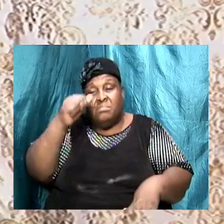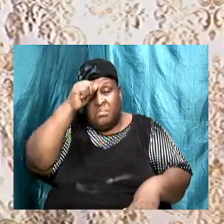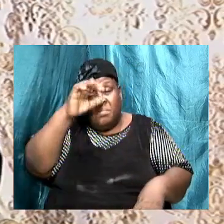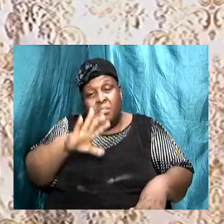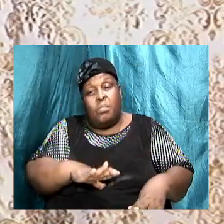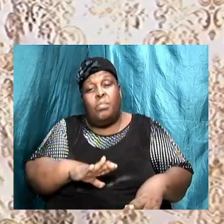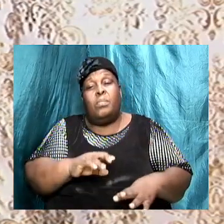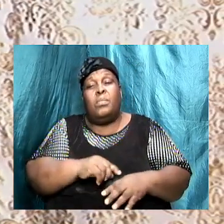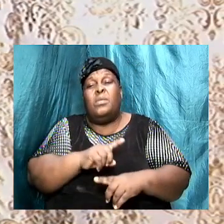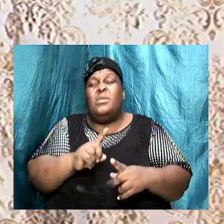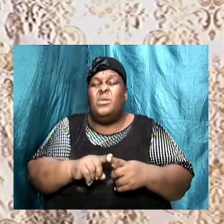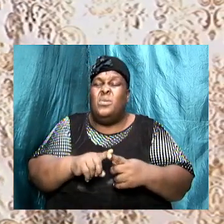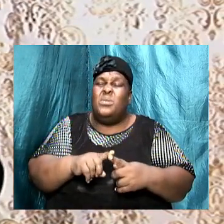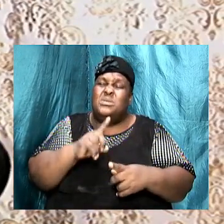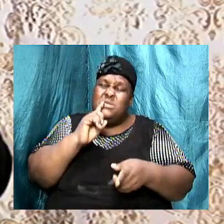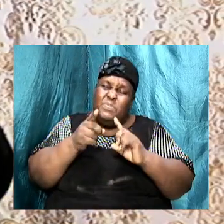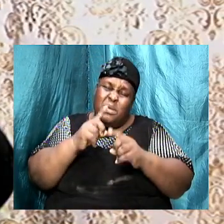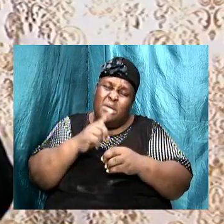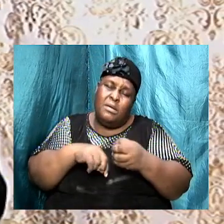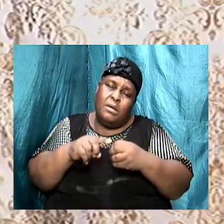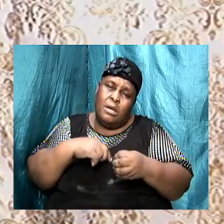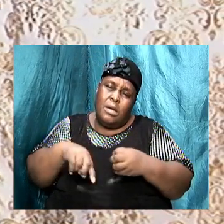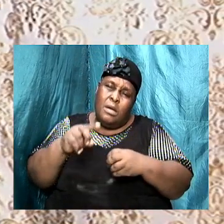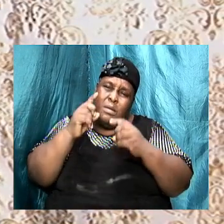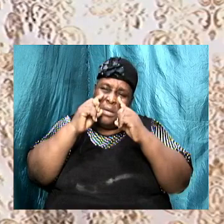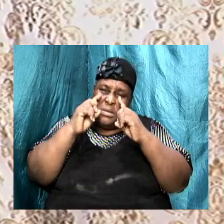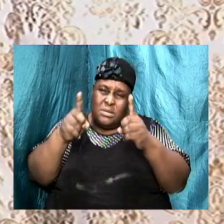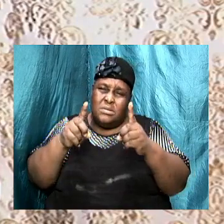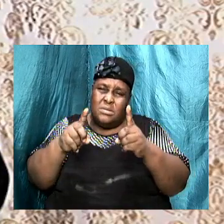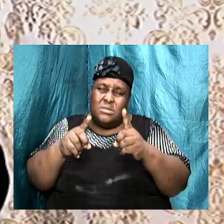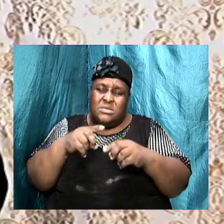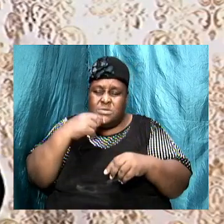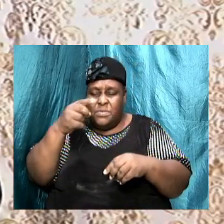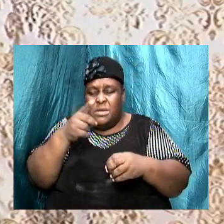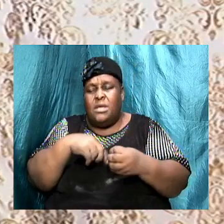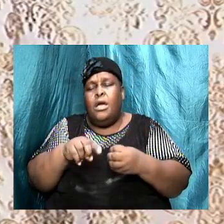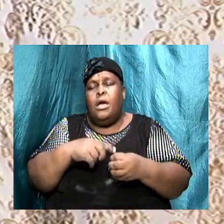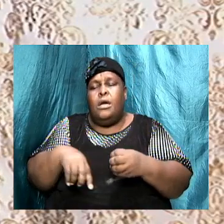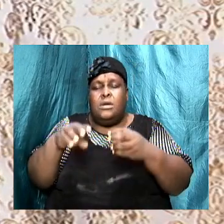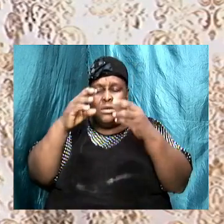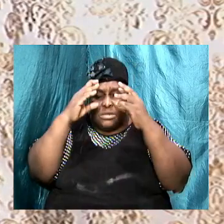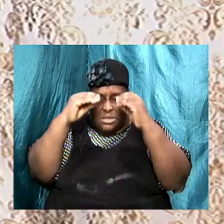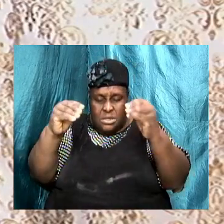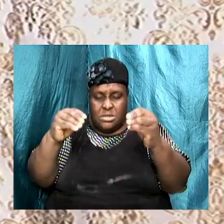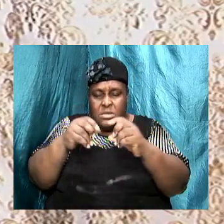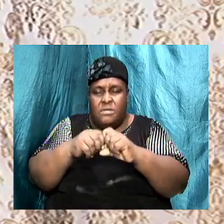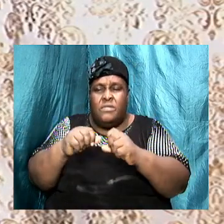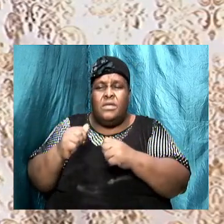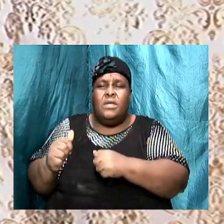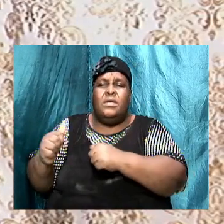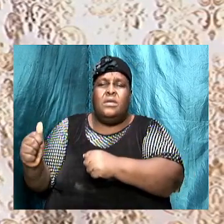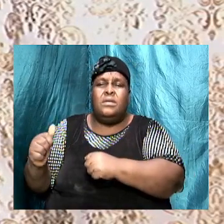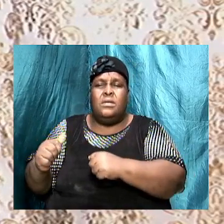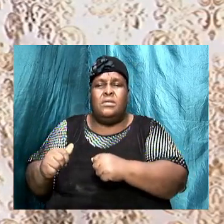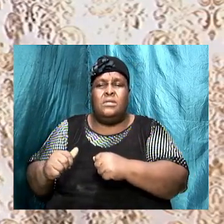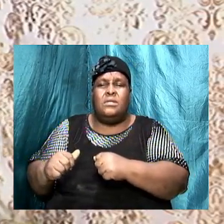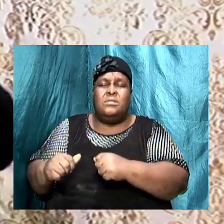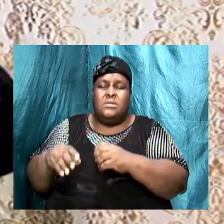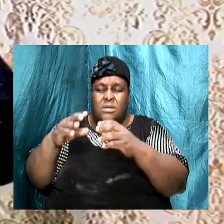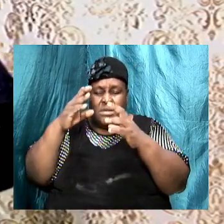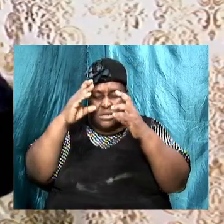So when we talk about doctrine and talk about the teachings of the apostles, the teaching that Jesus Christ left now with the